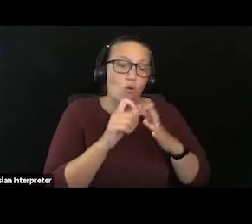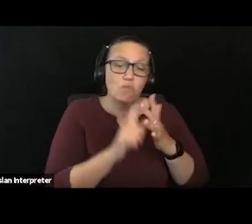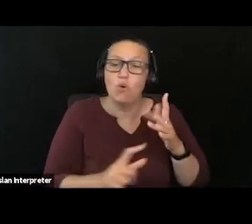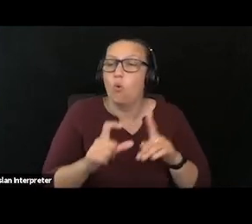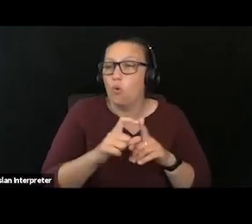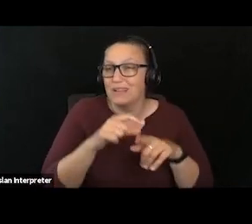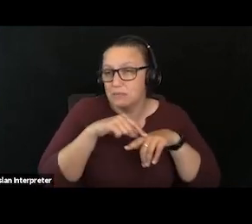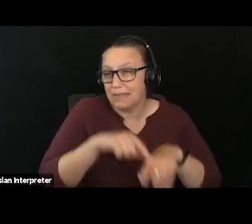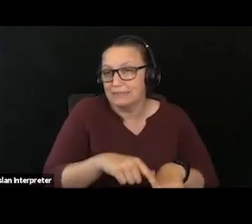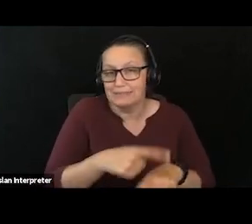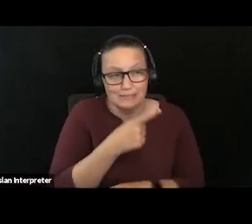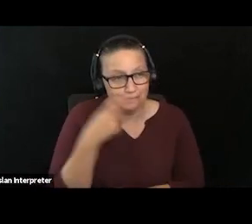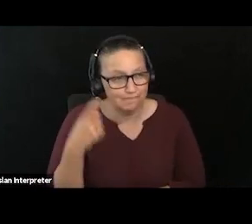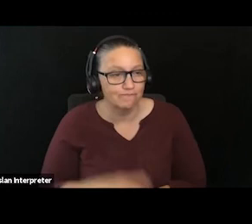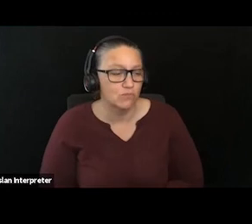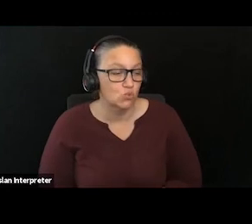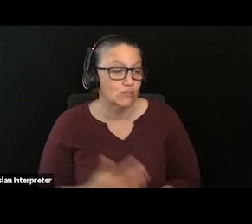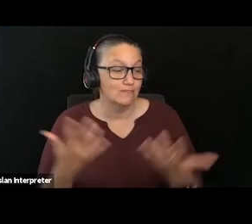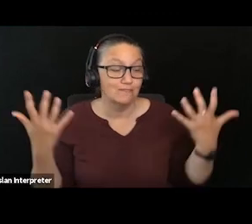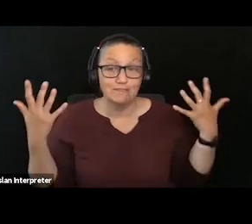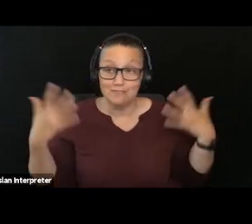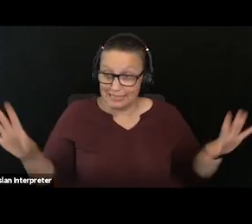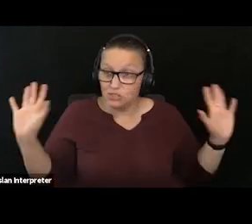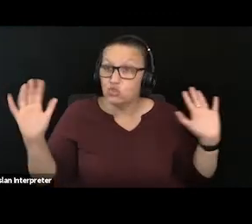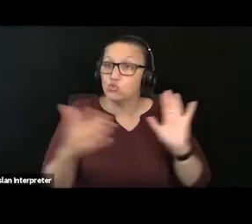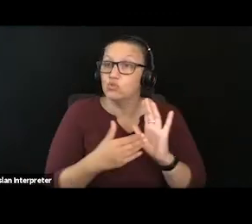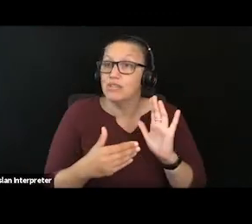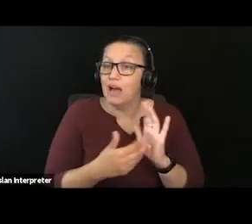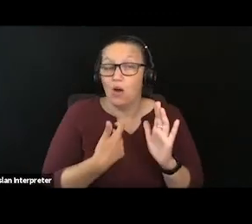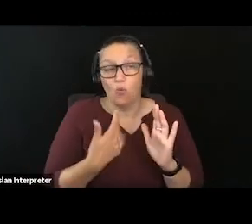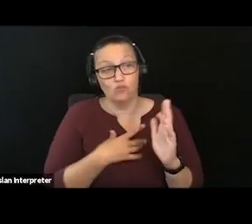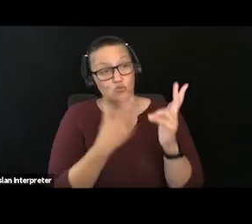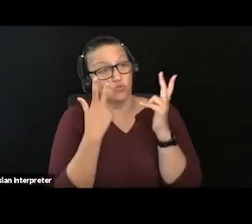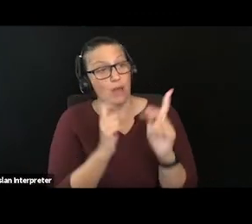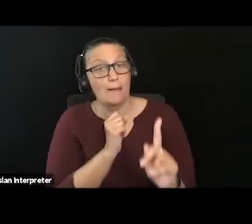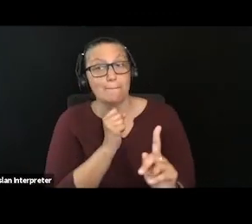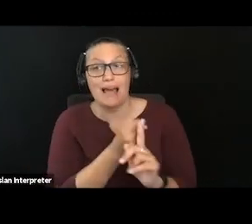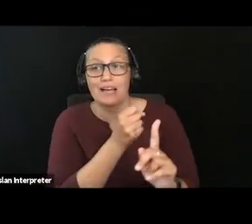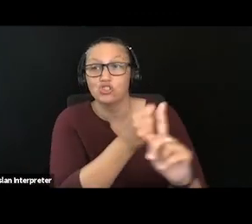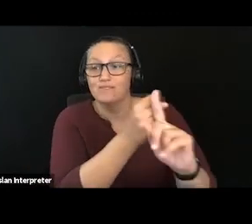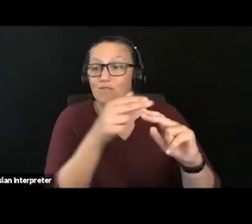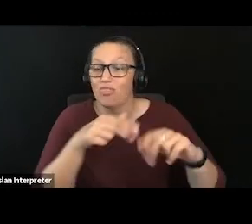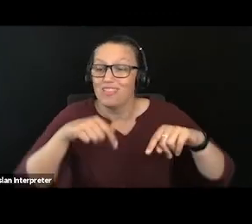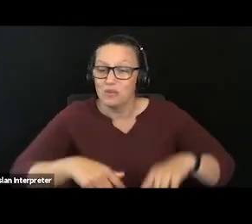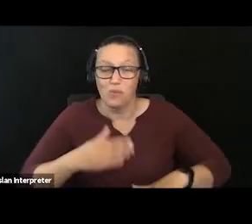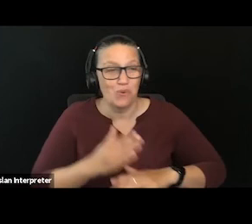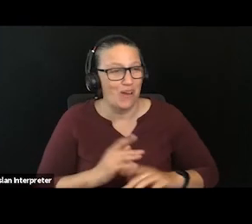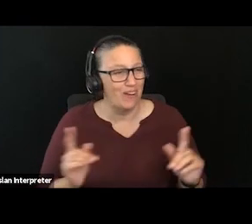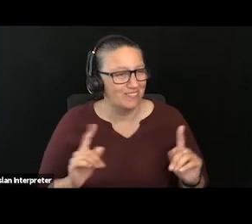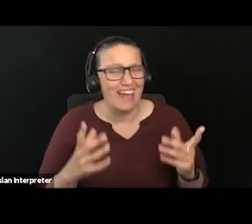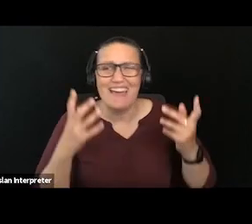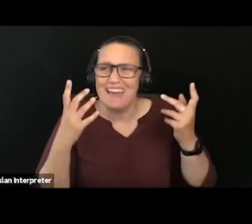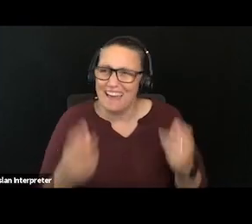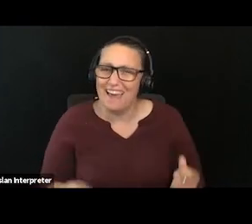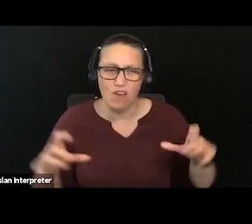So to finish today, I want to highlight the potential impact of this work. So obviously with a cohort of our size and the number of data sets